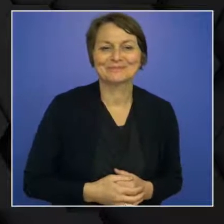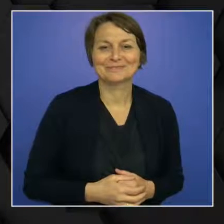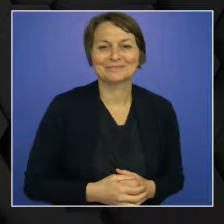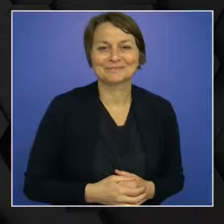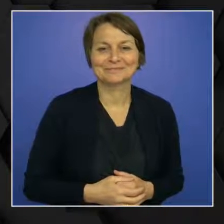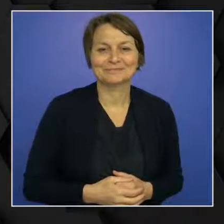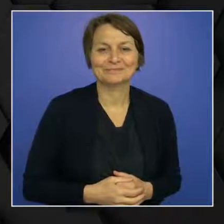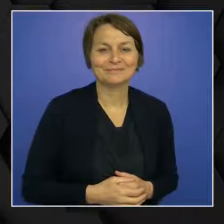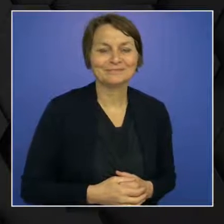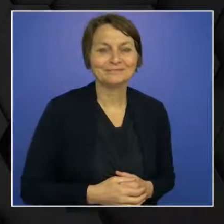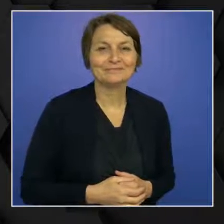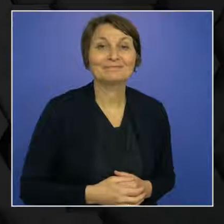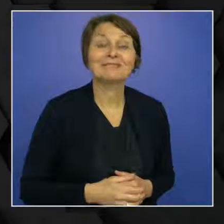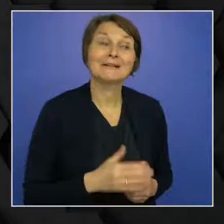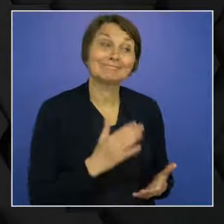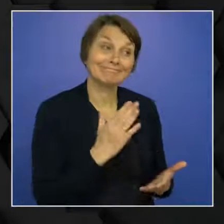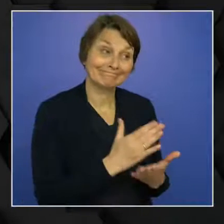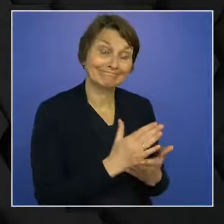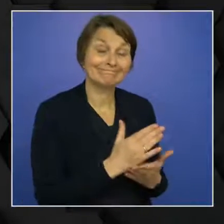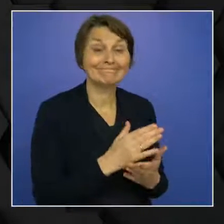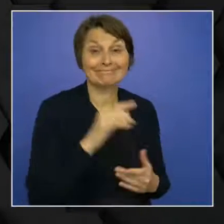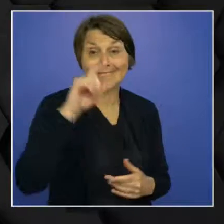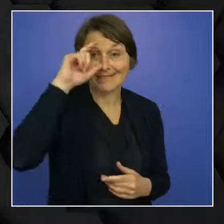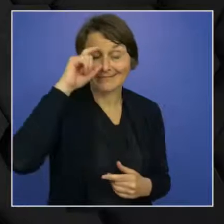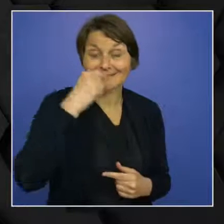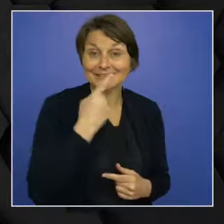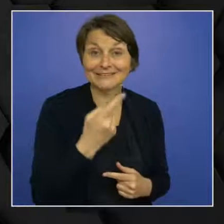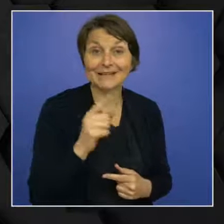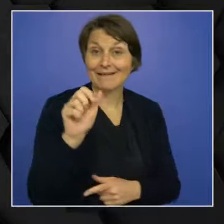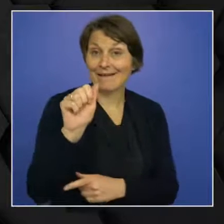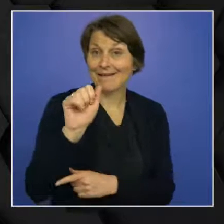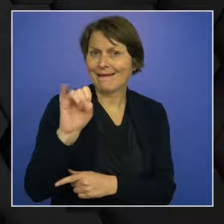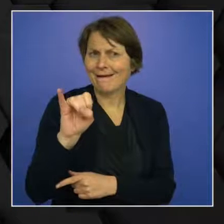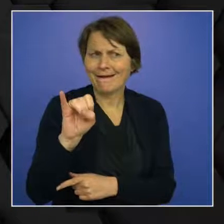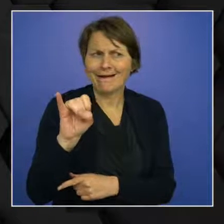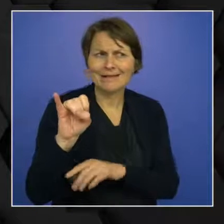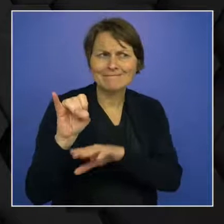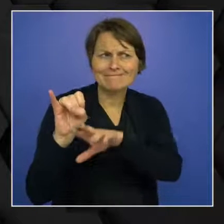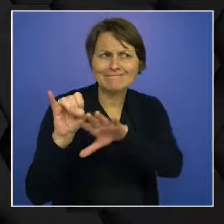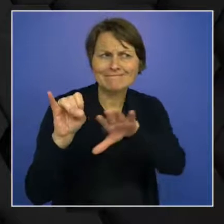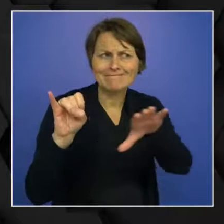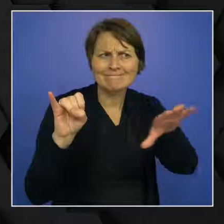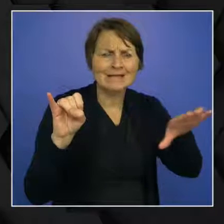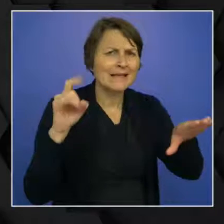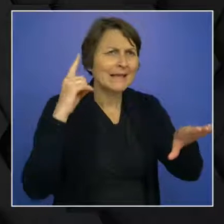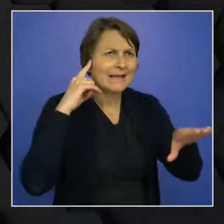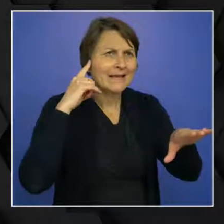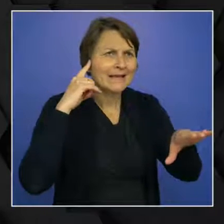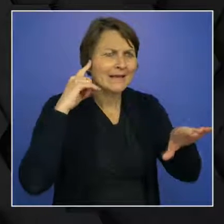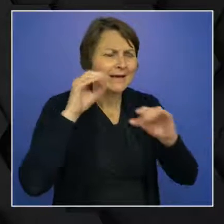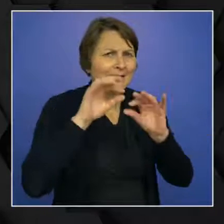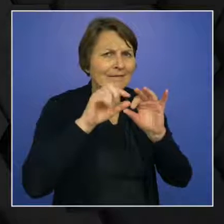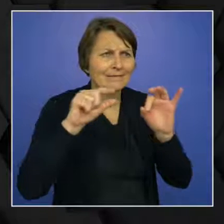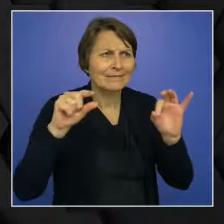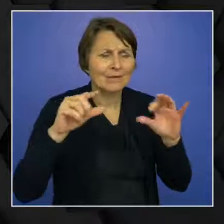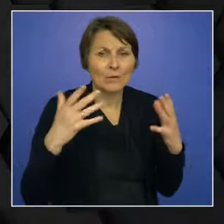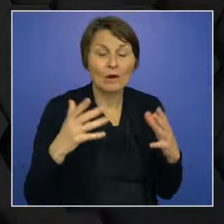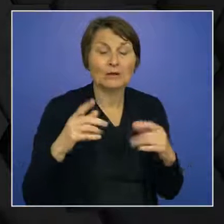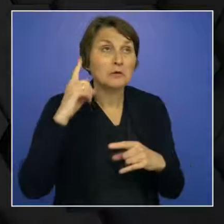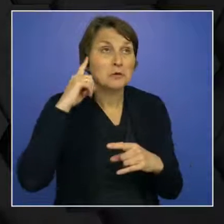Because that's the hard thing. AI can't capture like what is going on. It just hears that specific thing and it starts to type